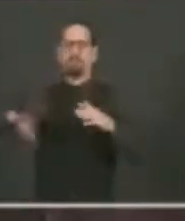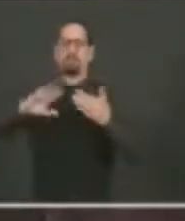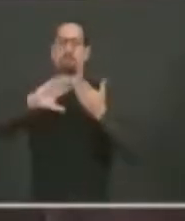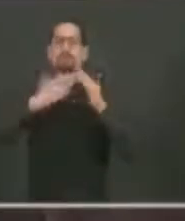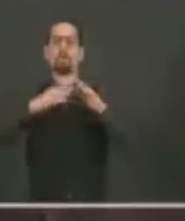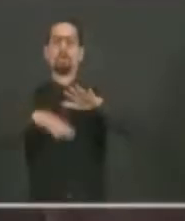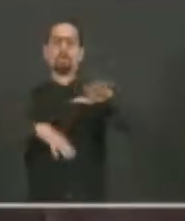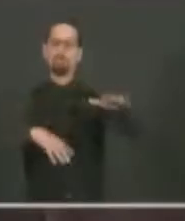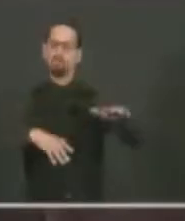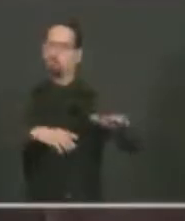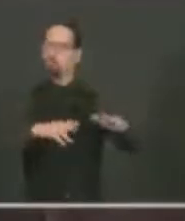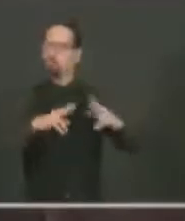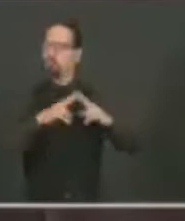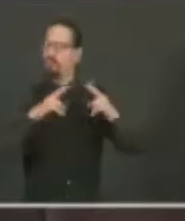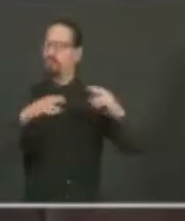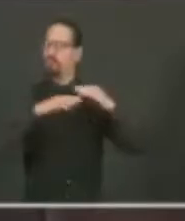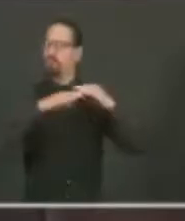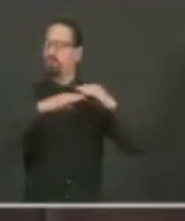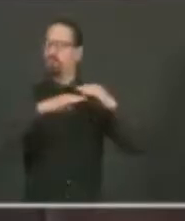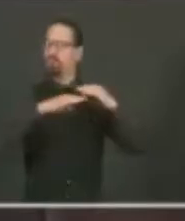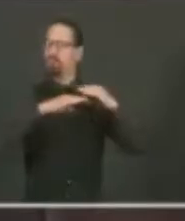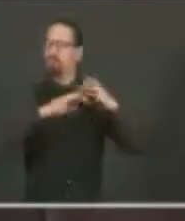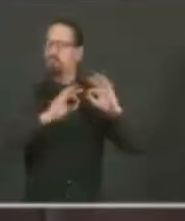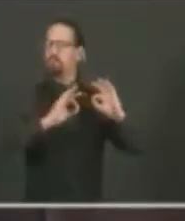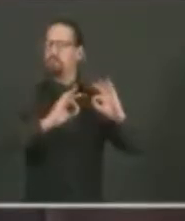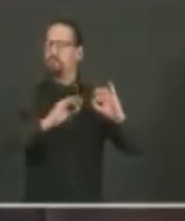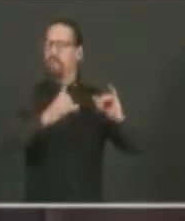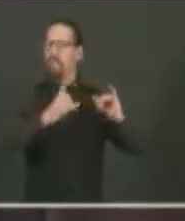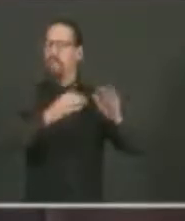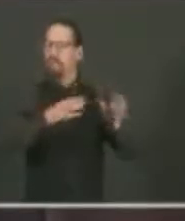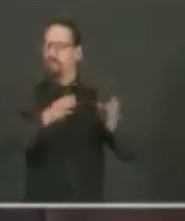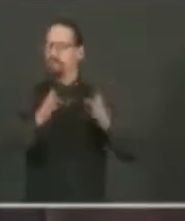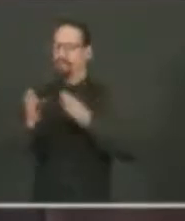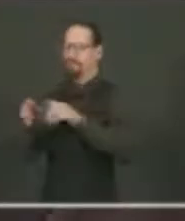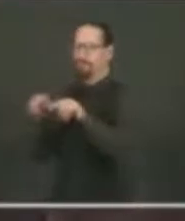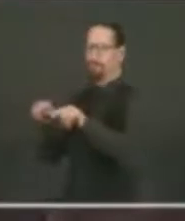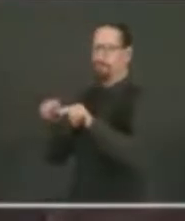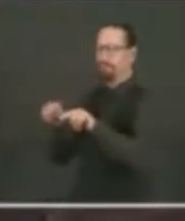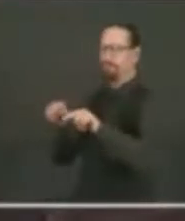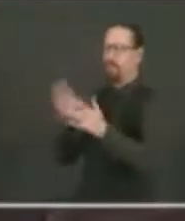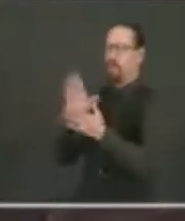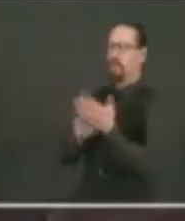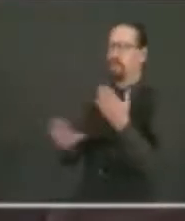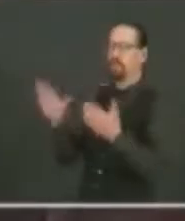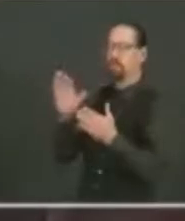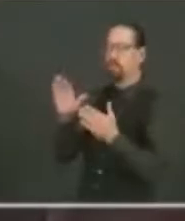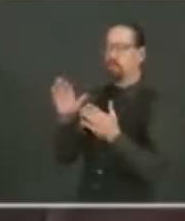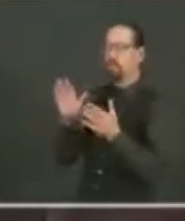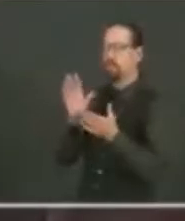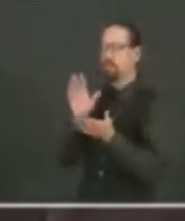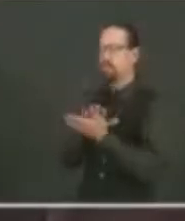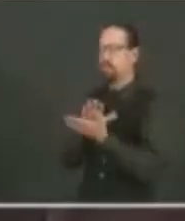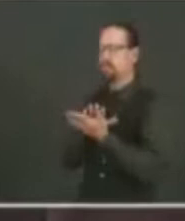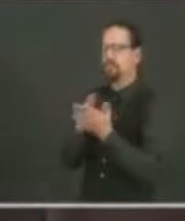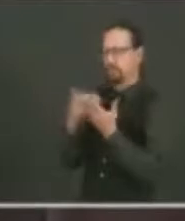on what we're seeing with colleges and universities, working with the administrations to be as responsive as